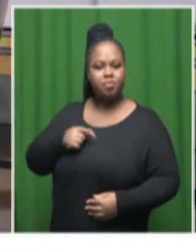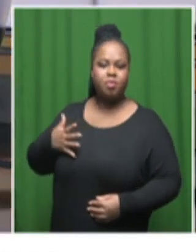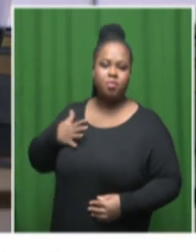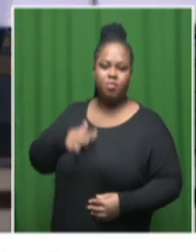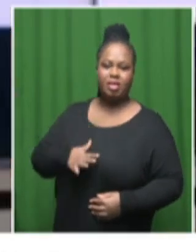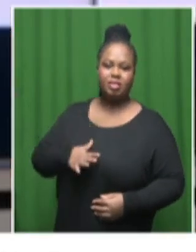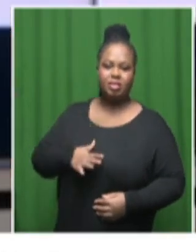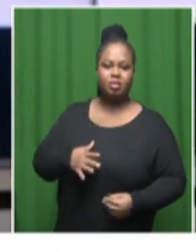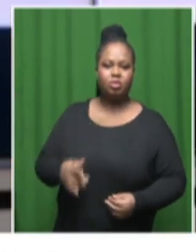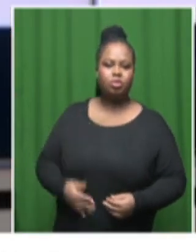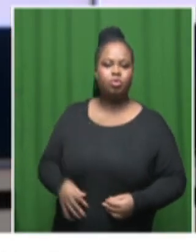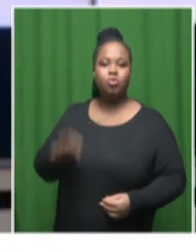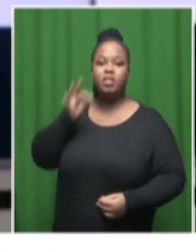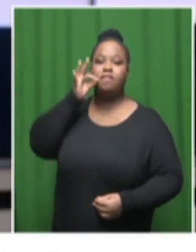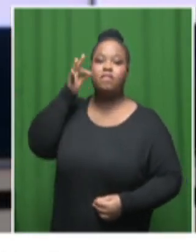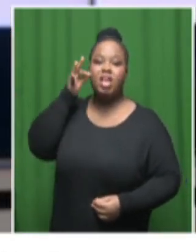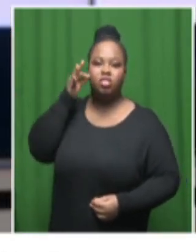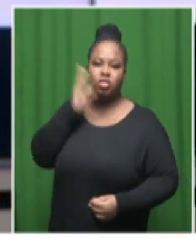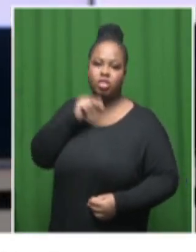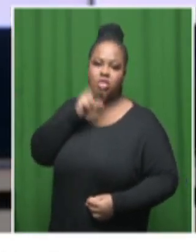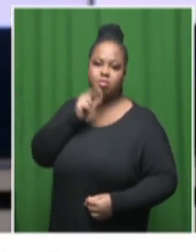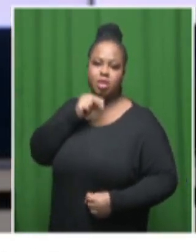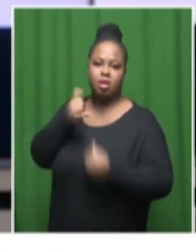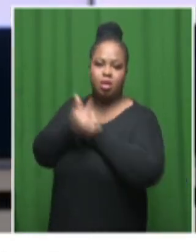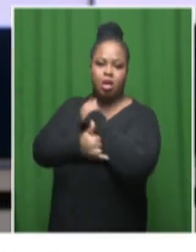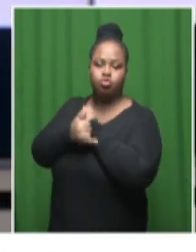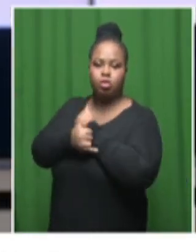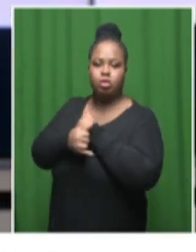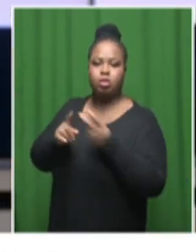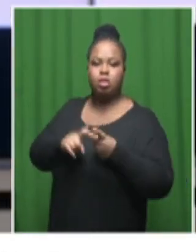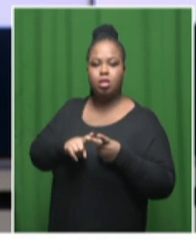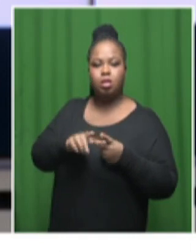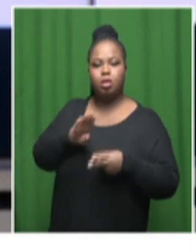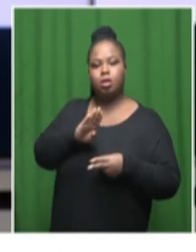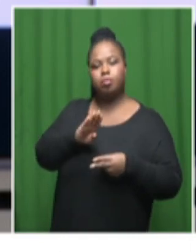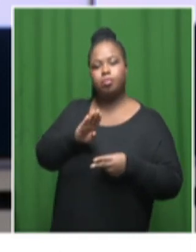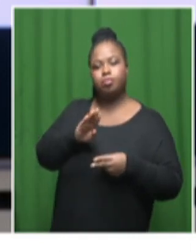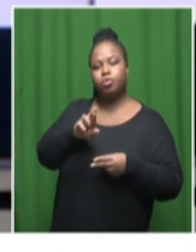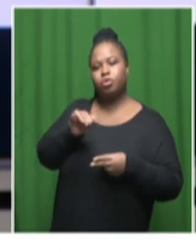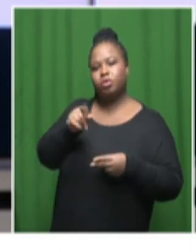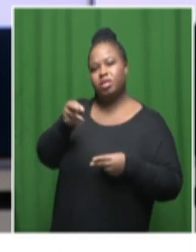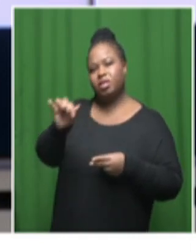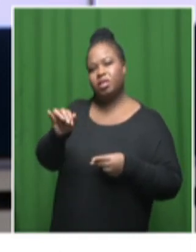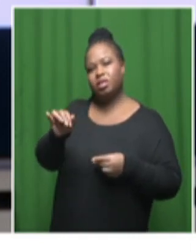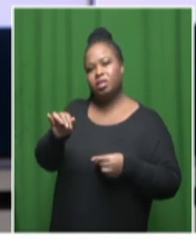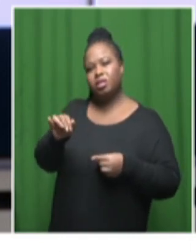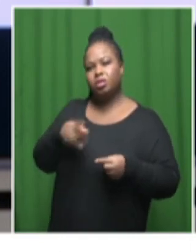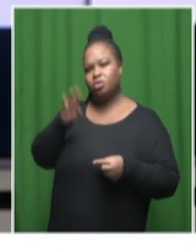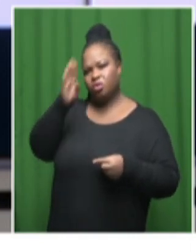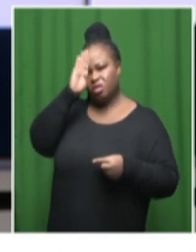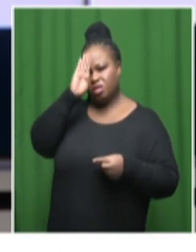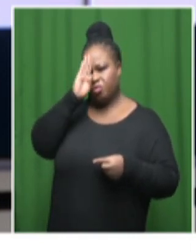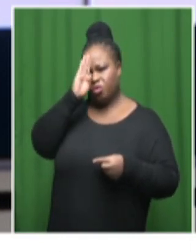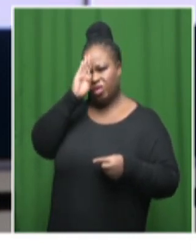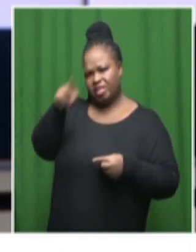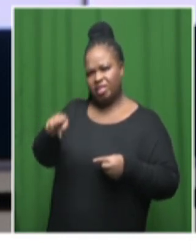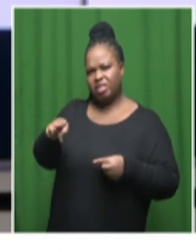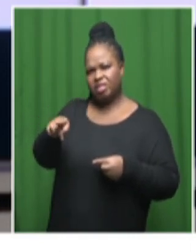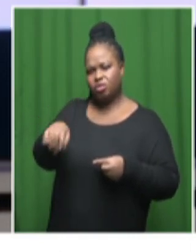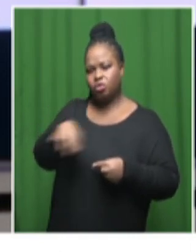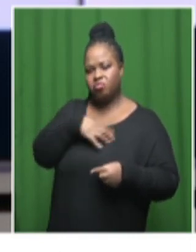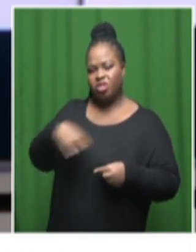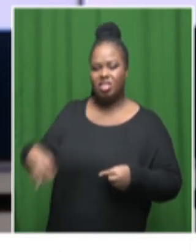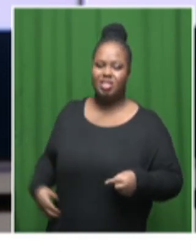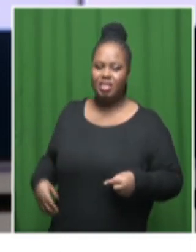the French-speaking countries. We've already started. Burundi was here when we had our AGM on Saturday. The president of Netball Burundi was here,